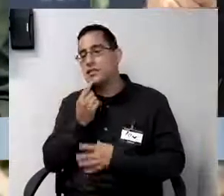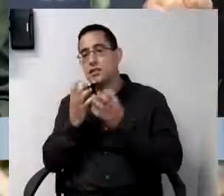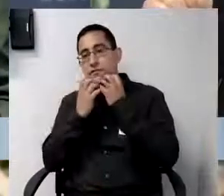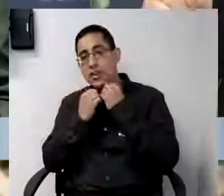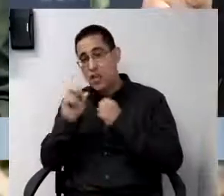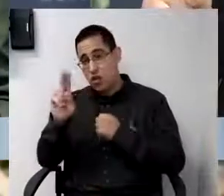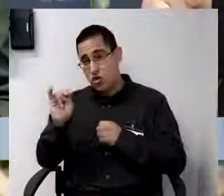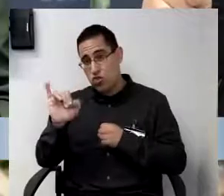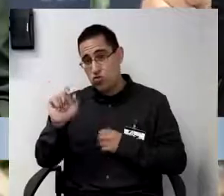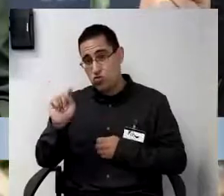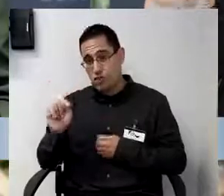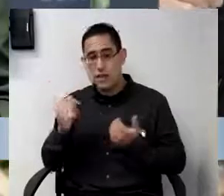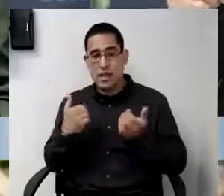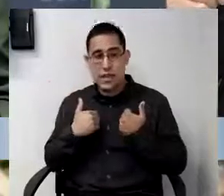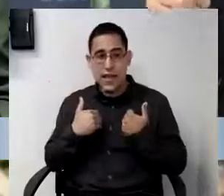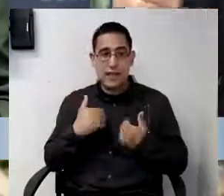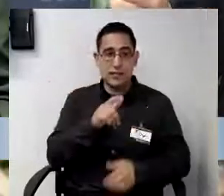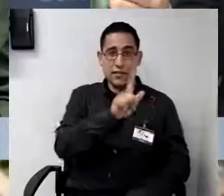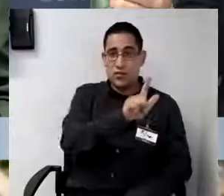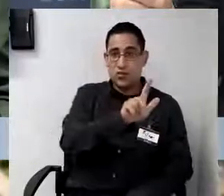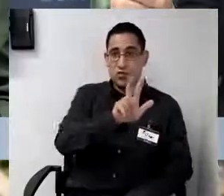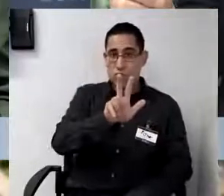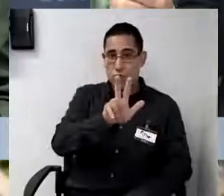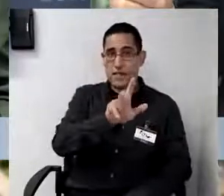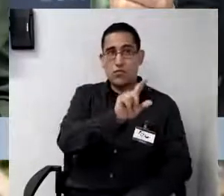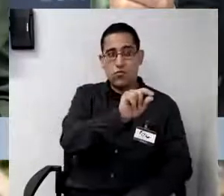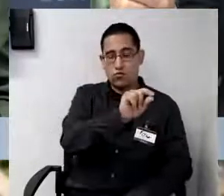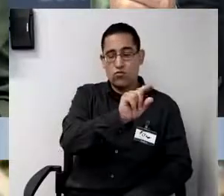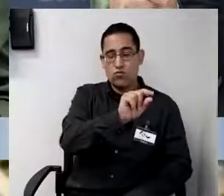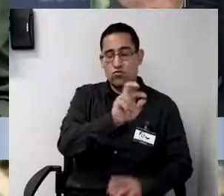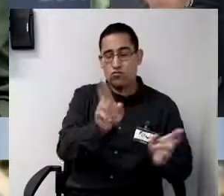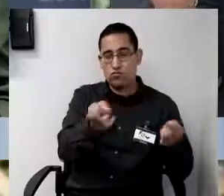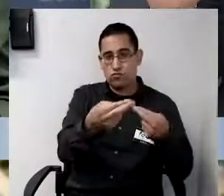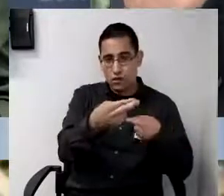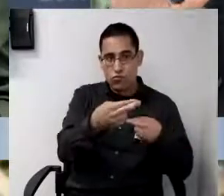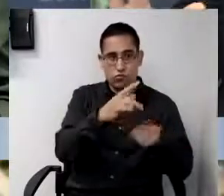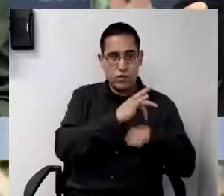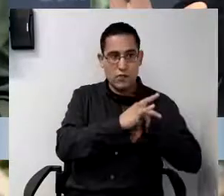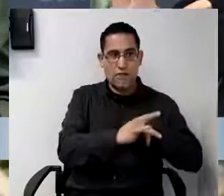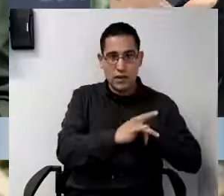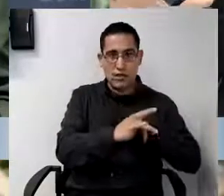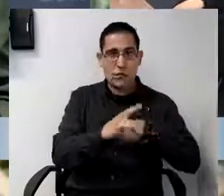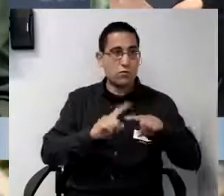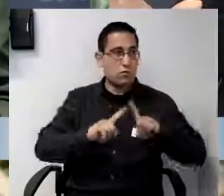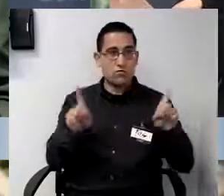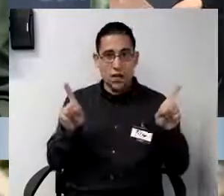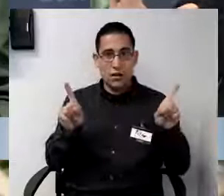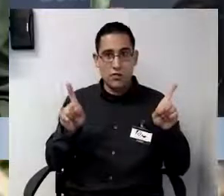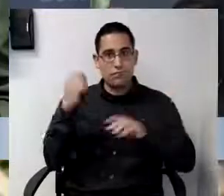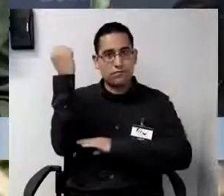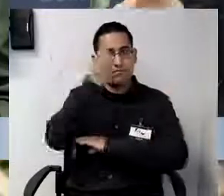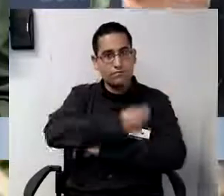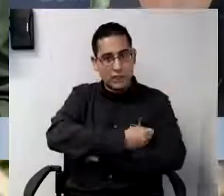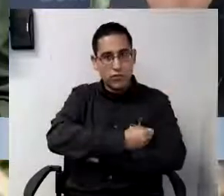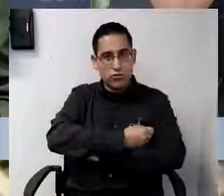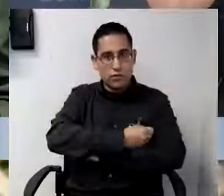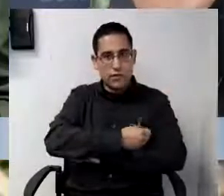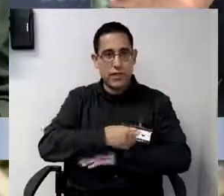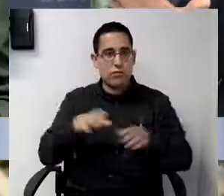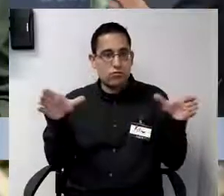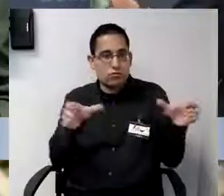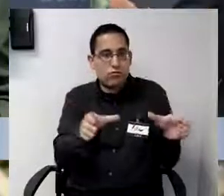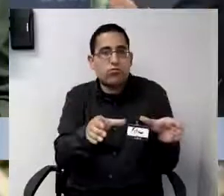is double occupancy. So we've closed that to single occupancy. So that means I have 18 physical beds there. Same with